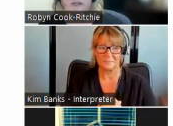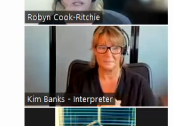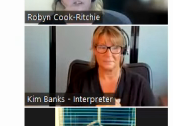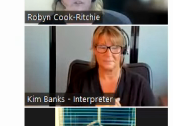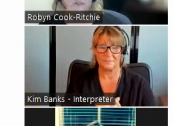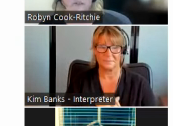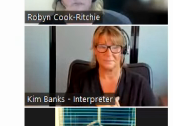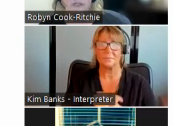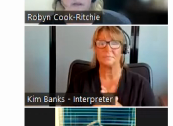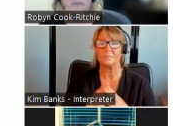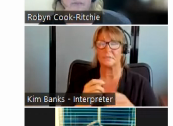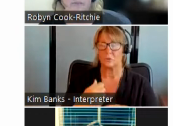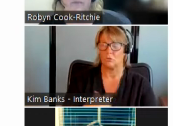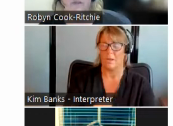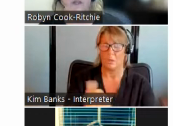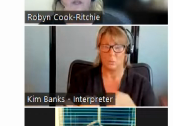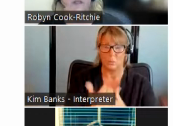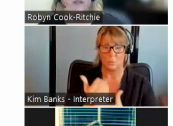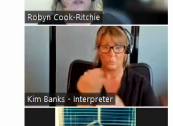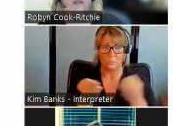is creating a new service plan.